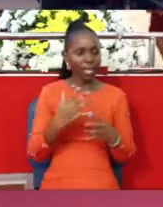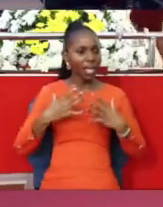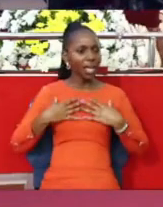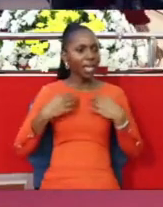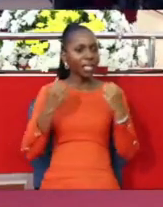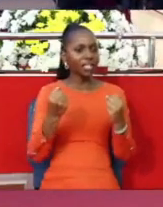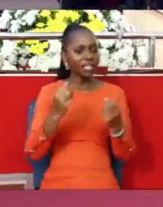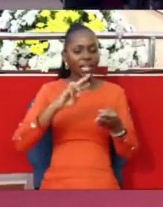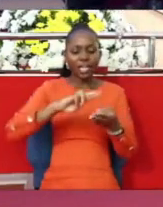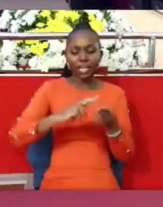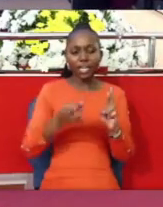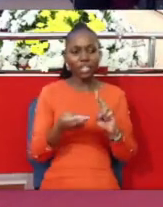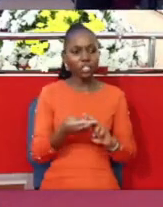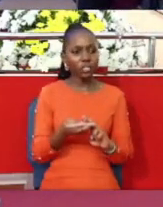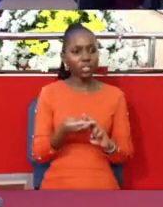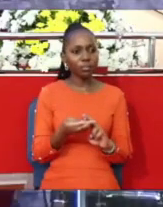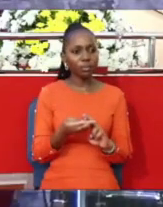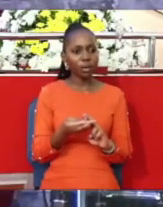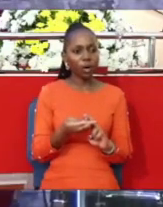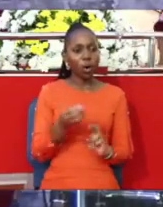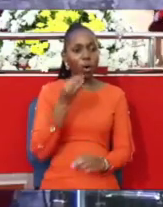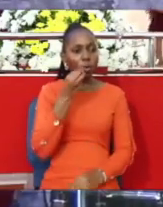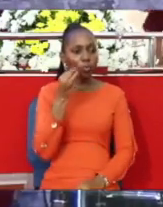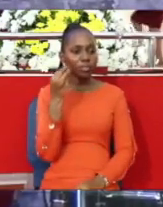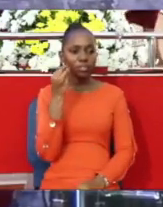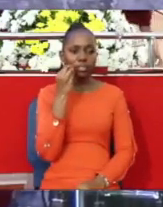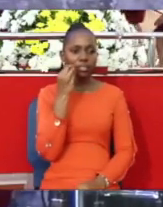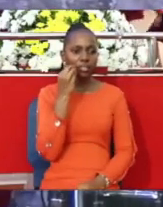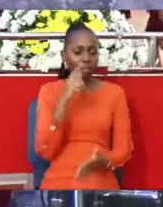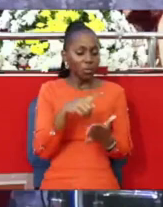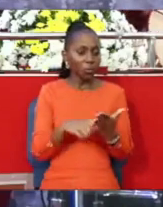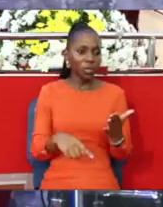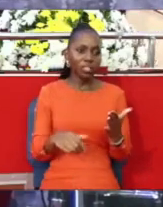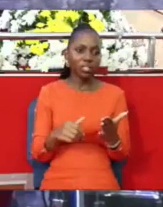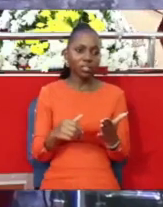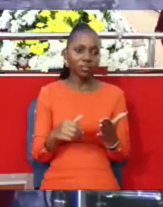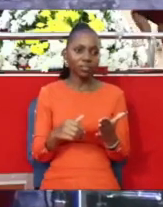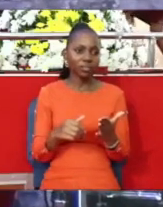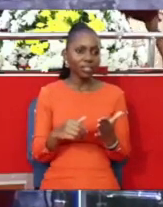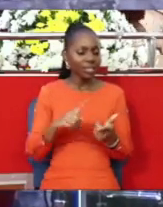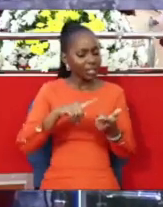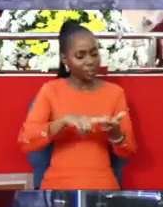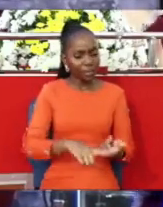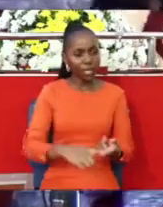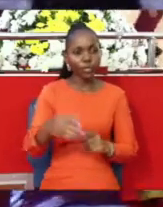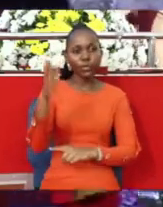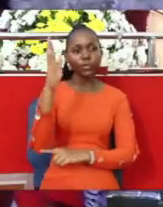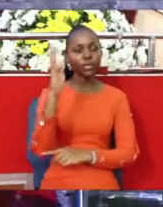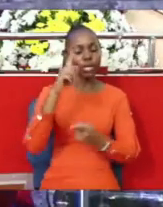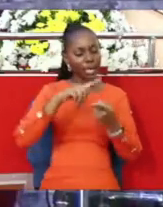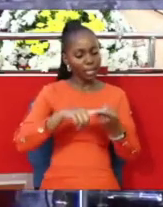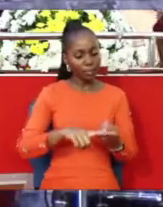it relationship? Je, ni uhusiano? Is it domestic? Je, ni mambo ya nyumbani? What is it? Ni nini kile? Run to him. Mkimbilie. Run to